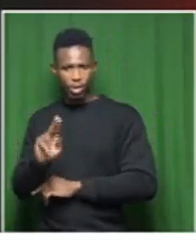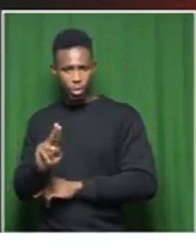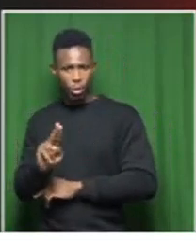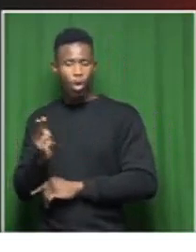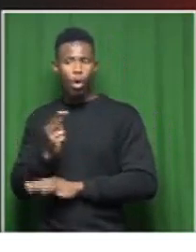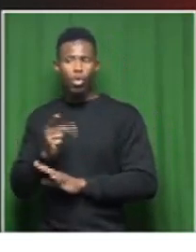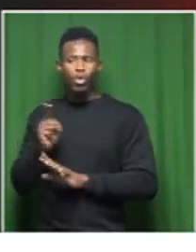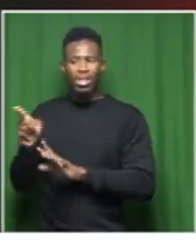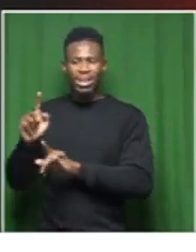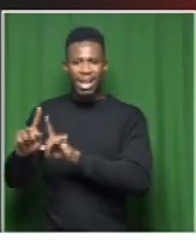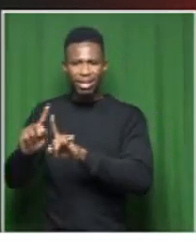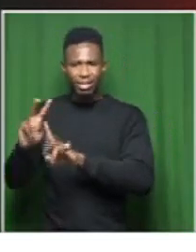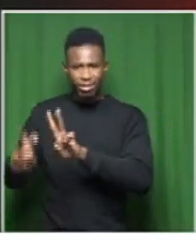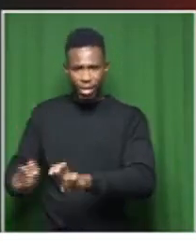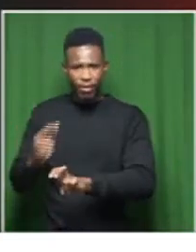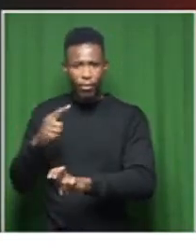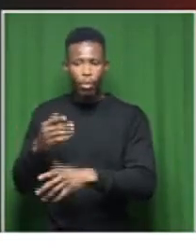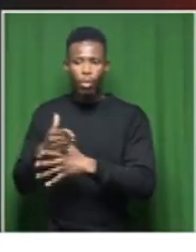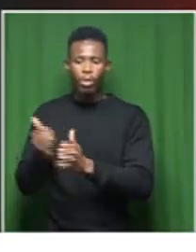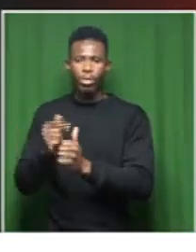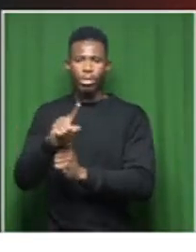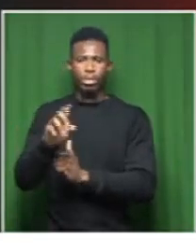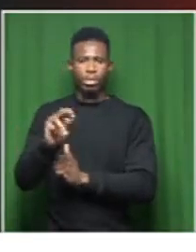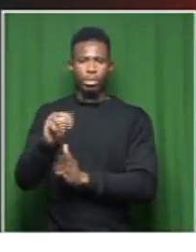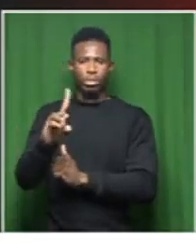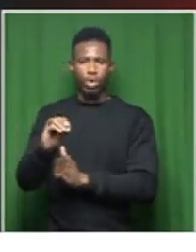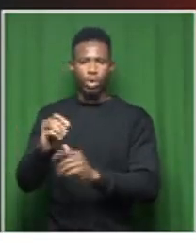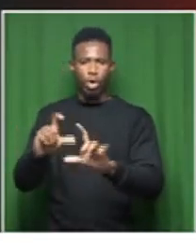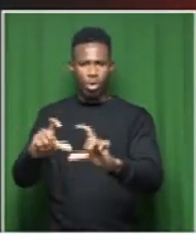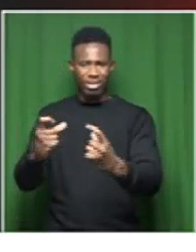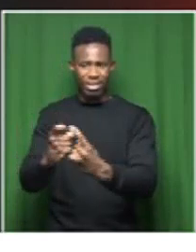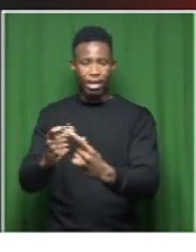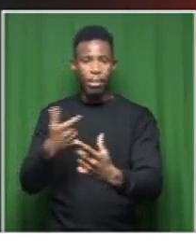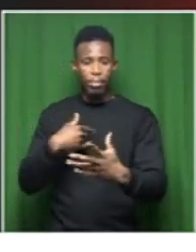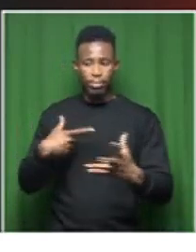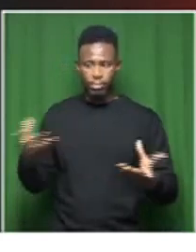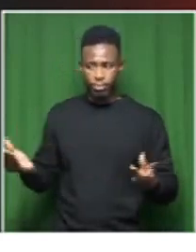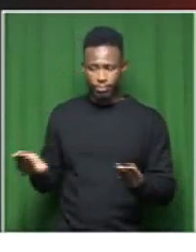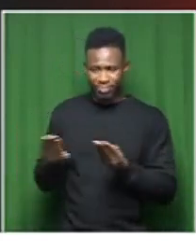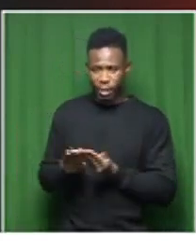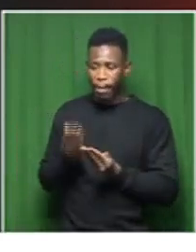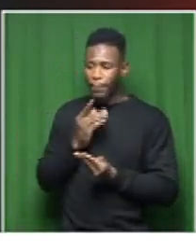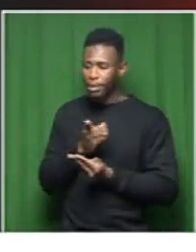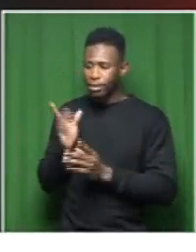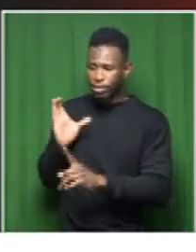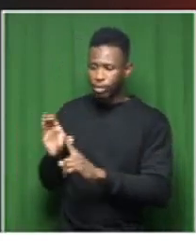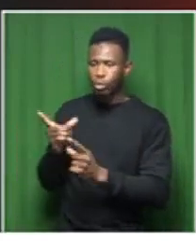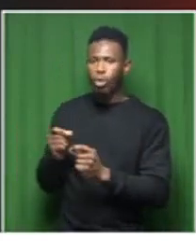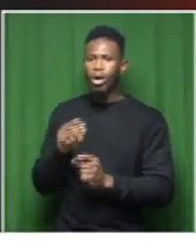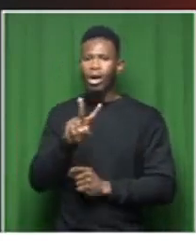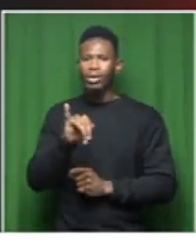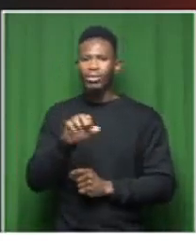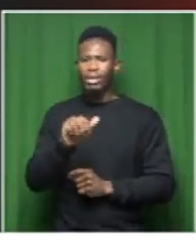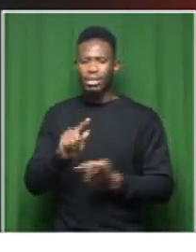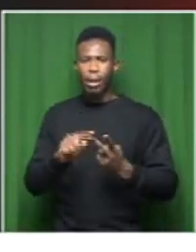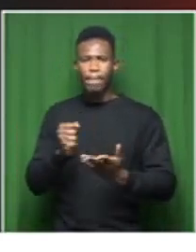for the Zondo Commission. I put him together with them. I said, review all the permits and visas that were issued in South Africa